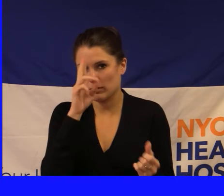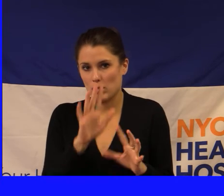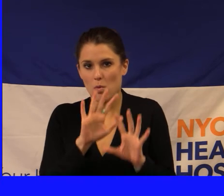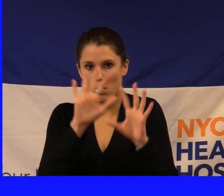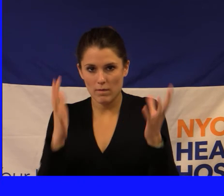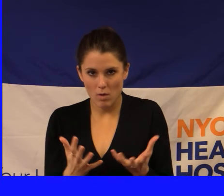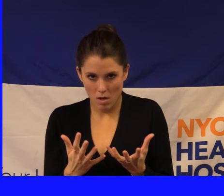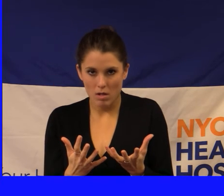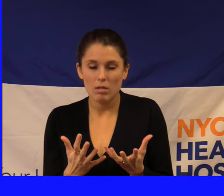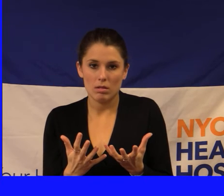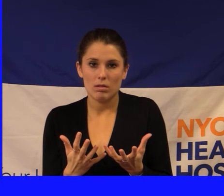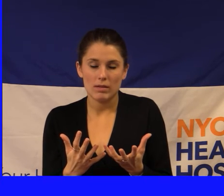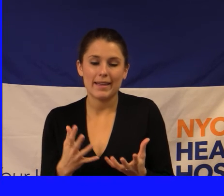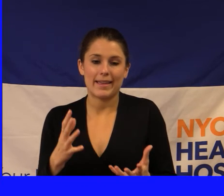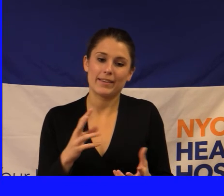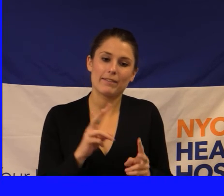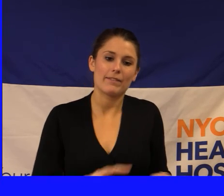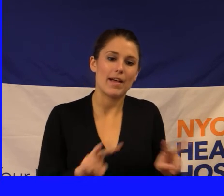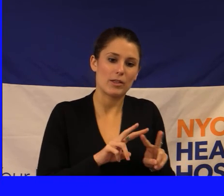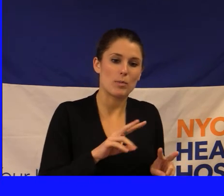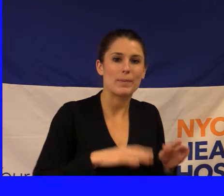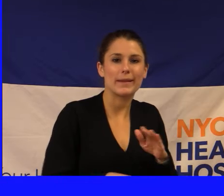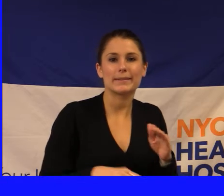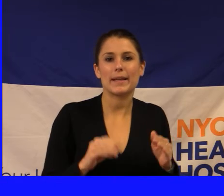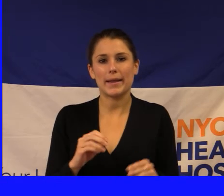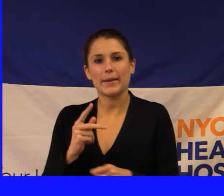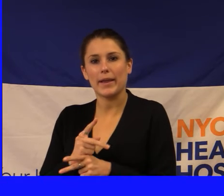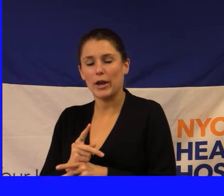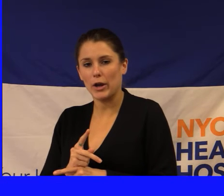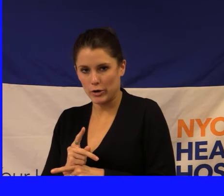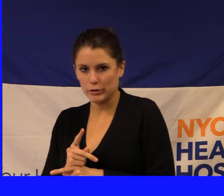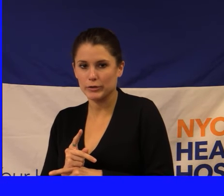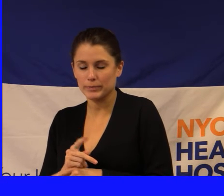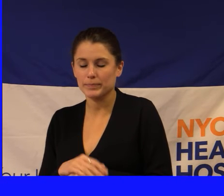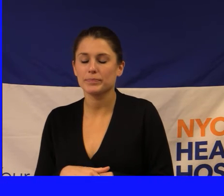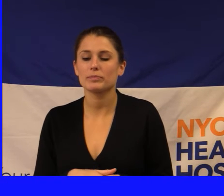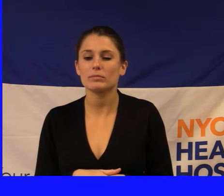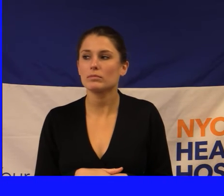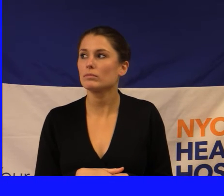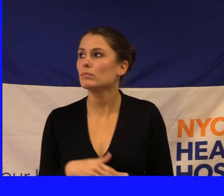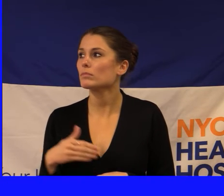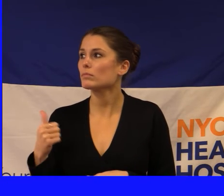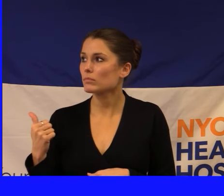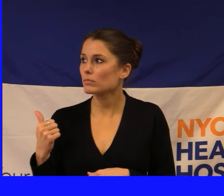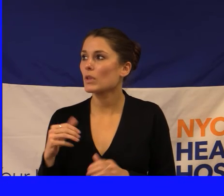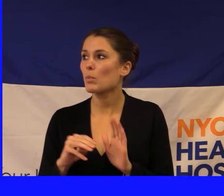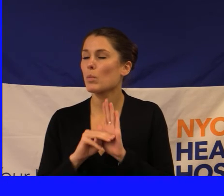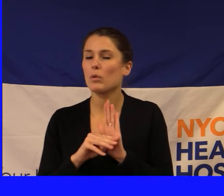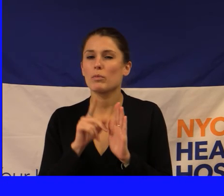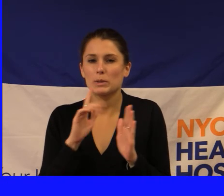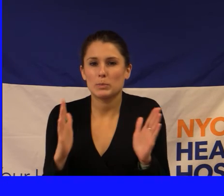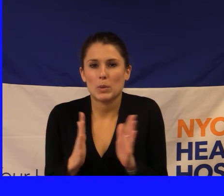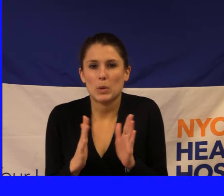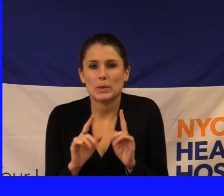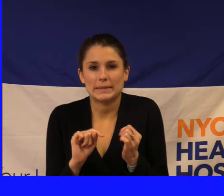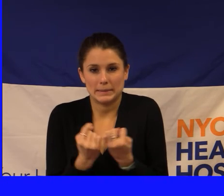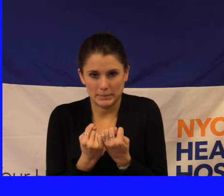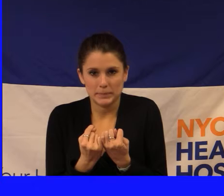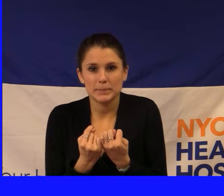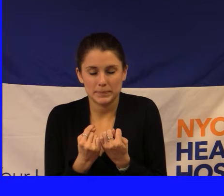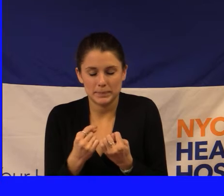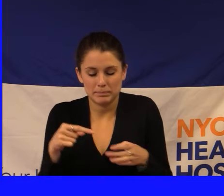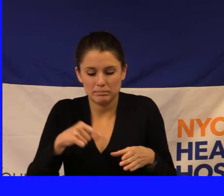and care delivery model. So the core model of the ACO is really a small, nimble central team that